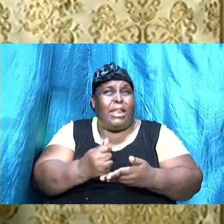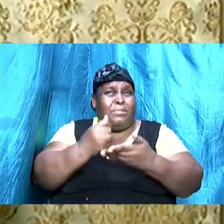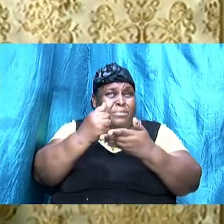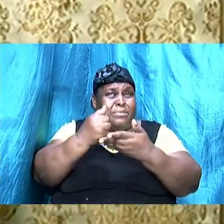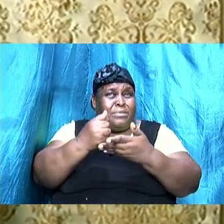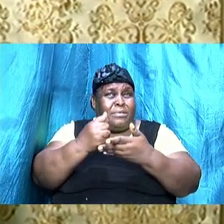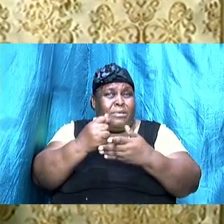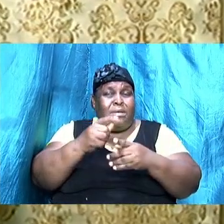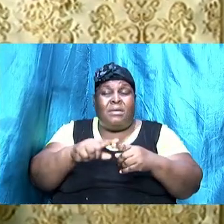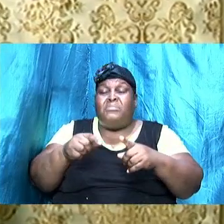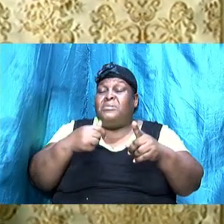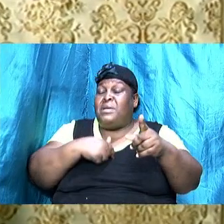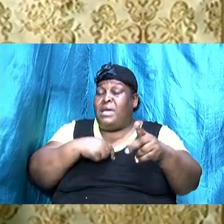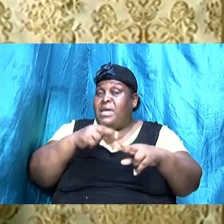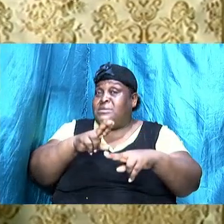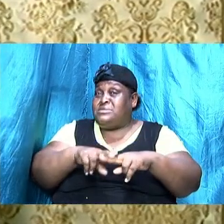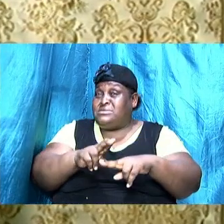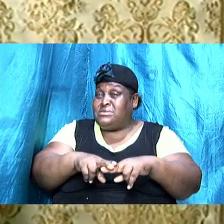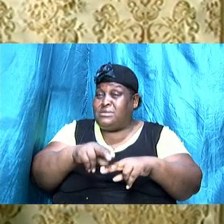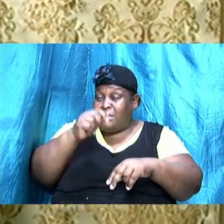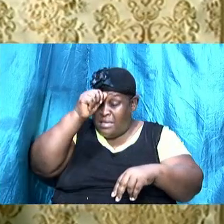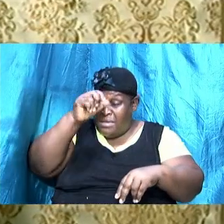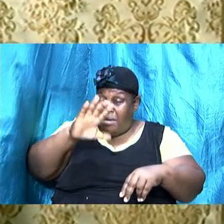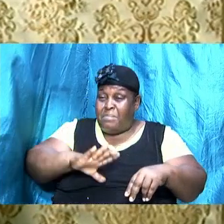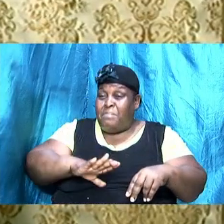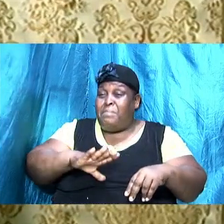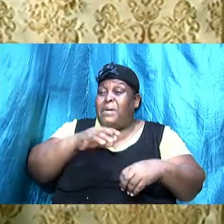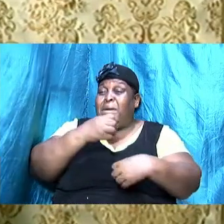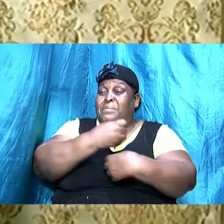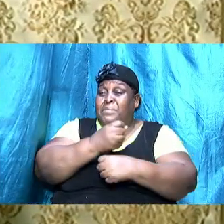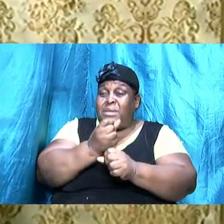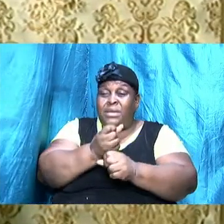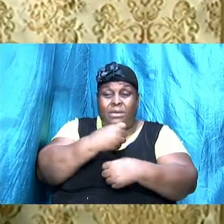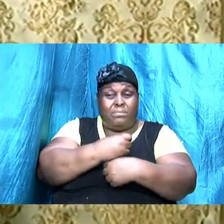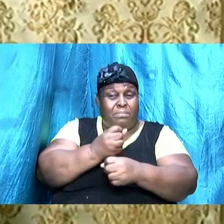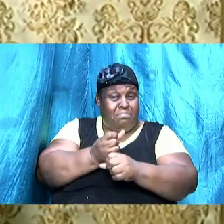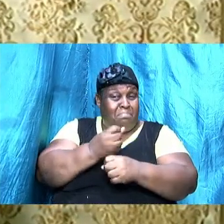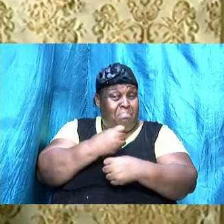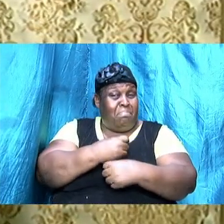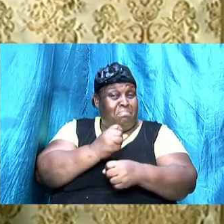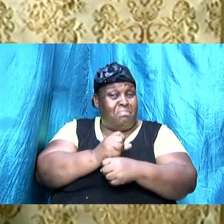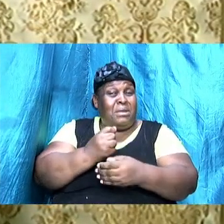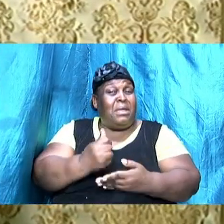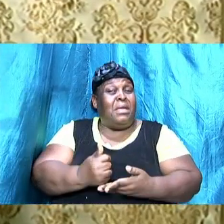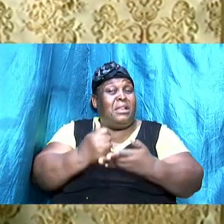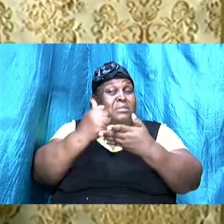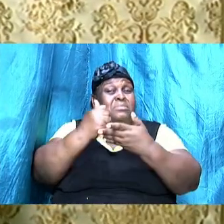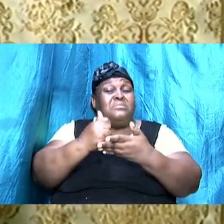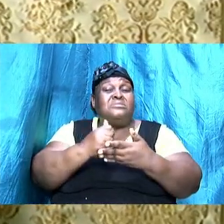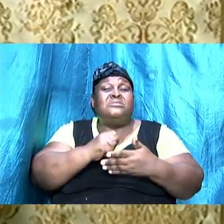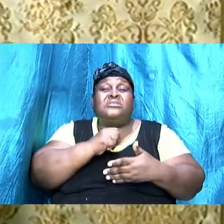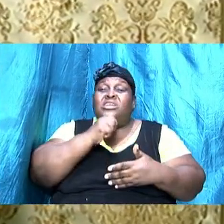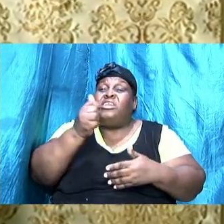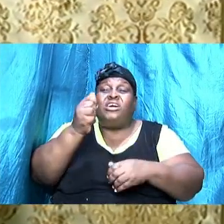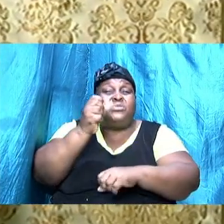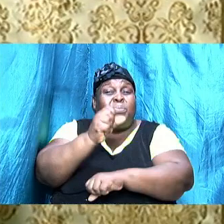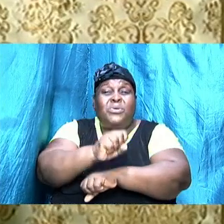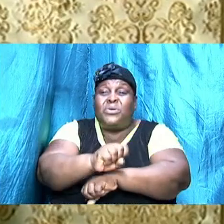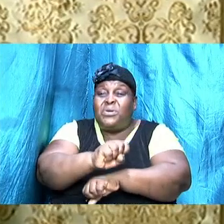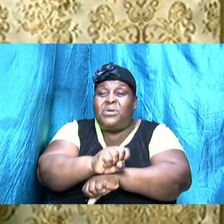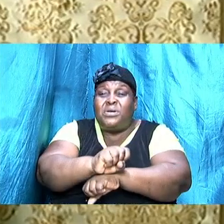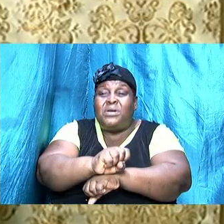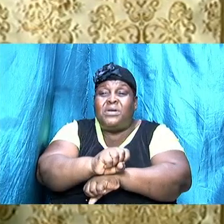us that man-made solutions will never work if